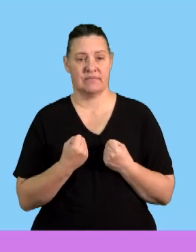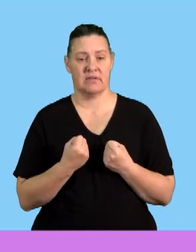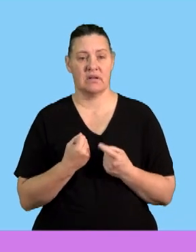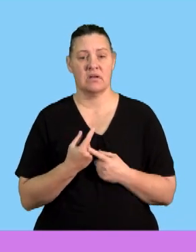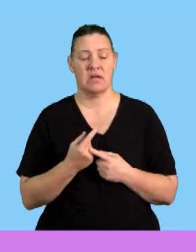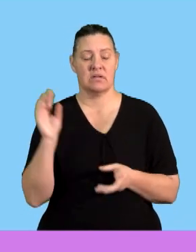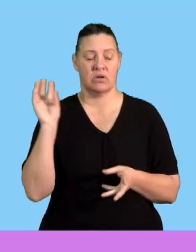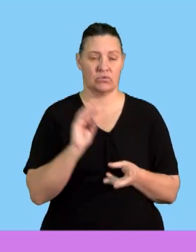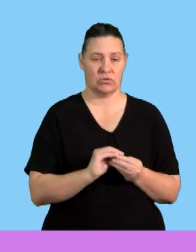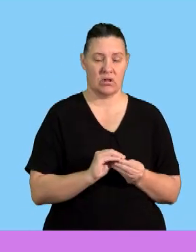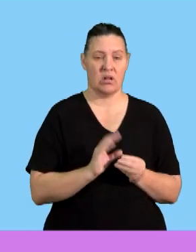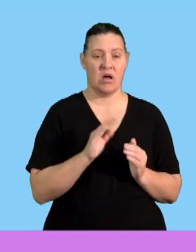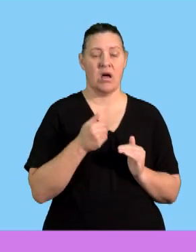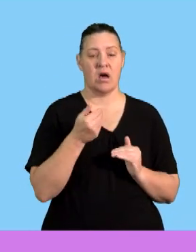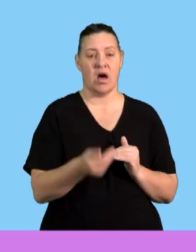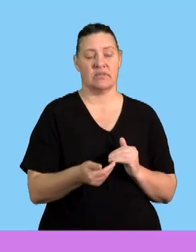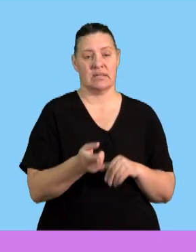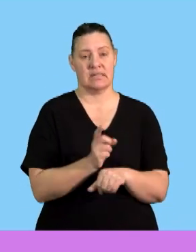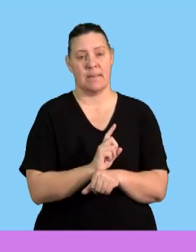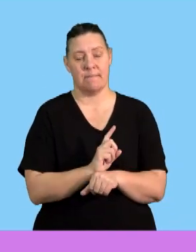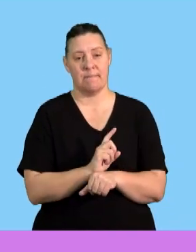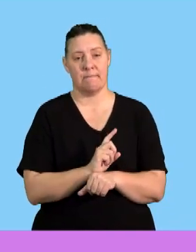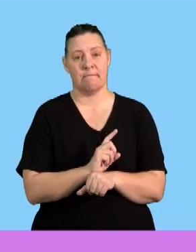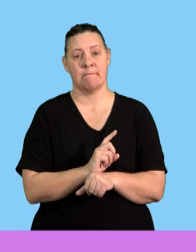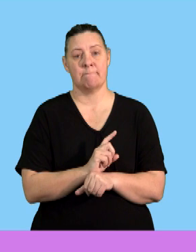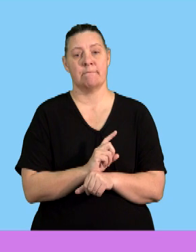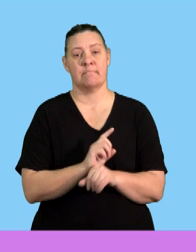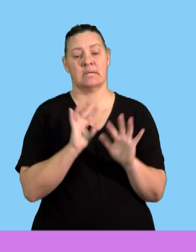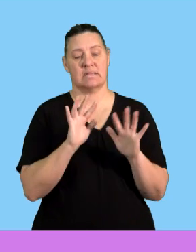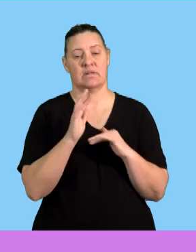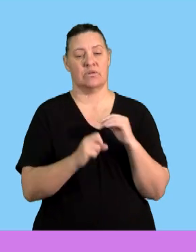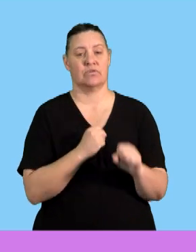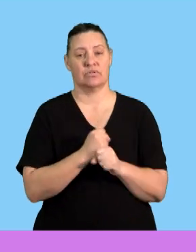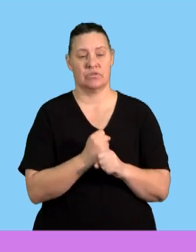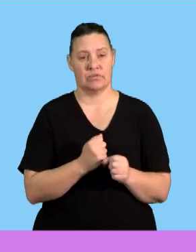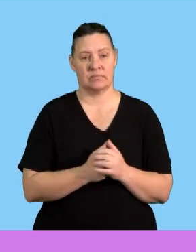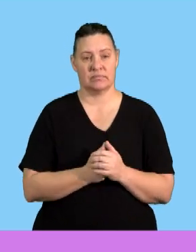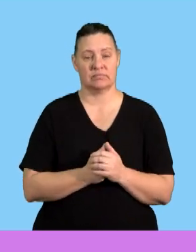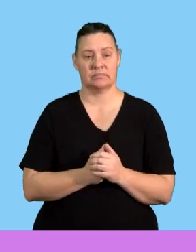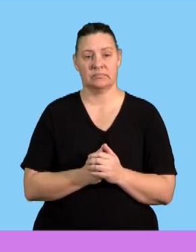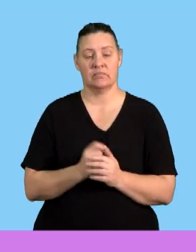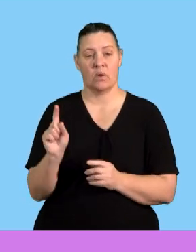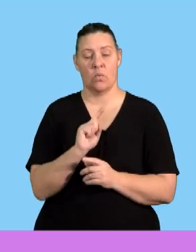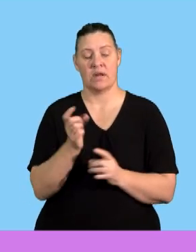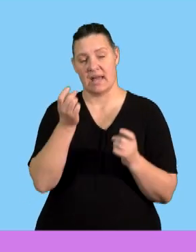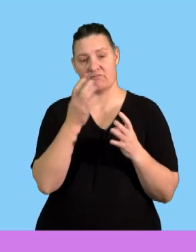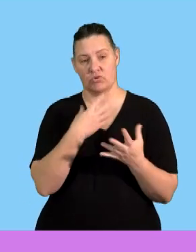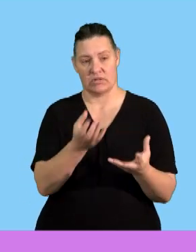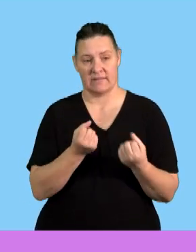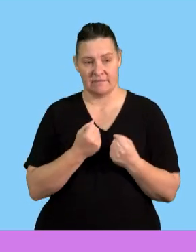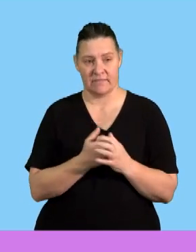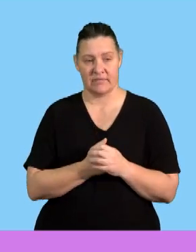in total after a period of 10 years? What information did they give